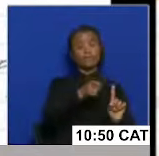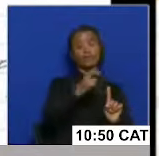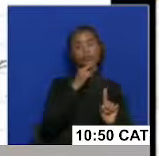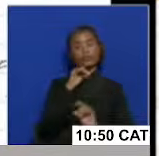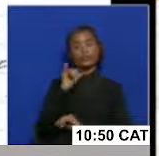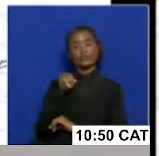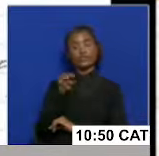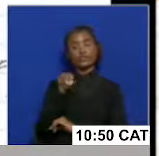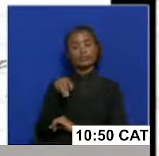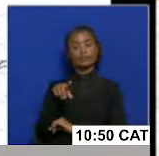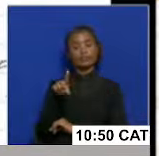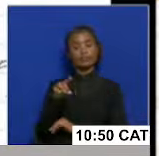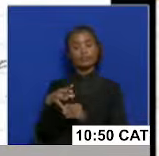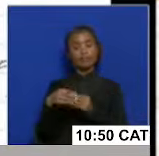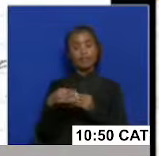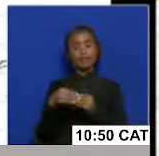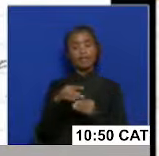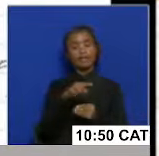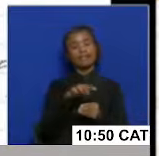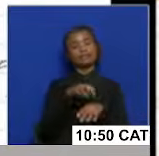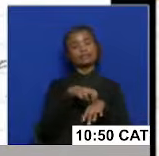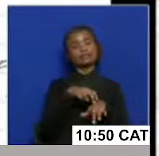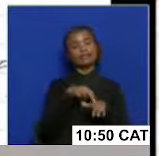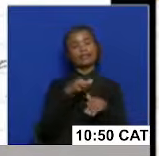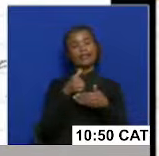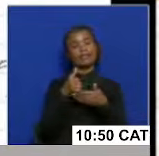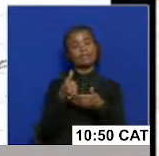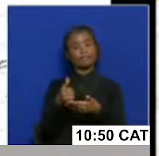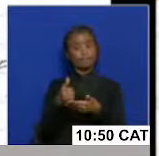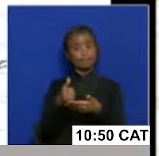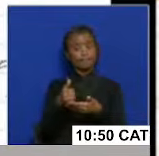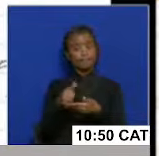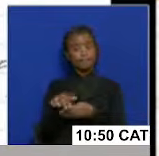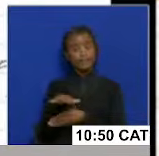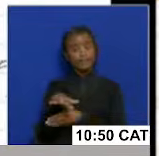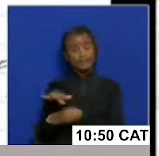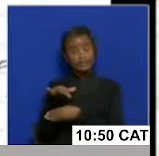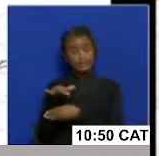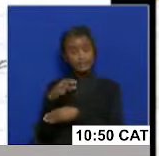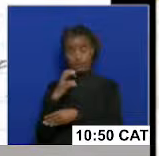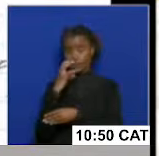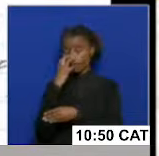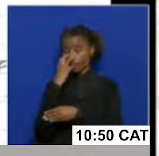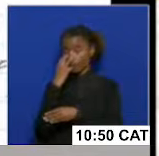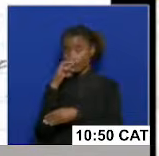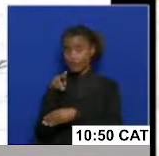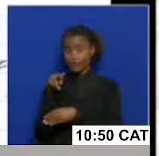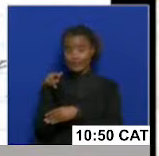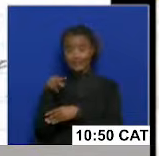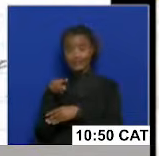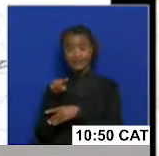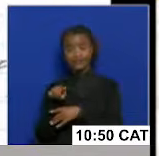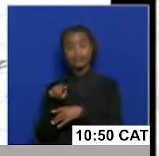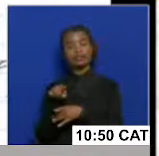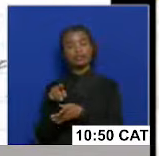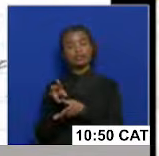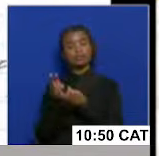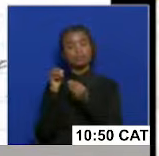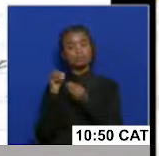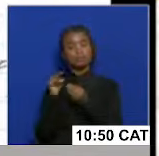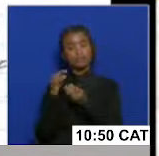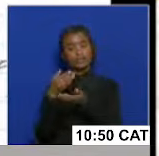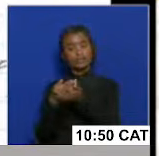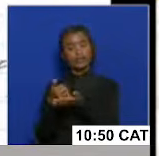in Rosebank. Now, is it correct that you called Officer Stalls and you told her